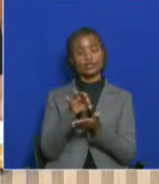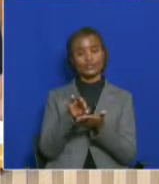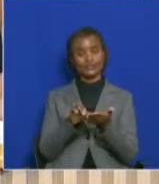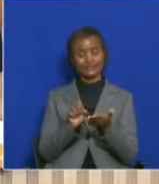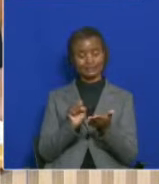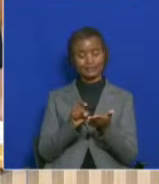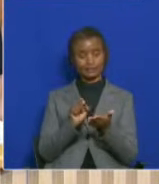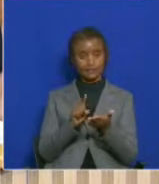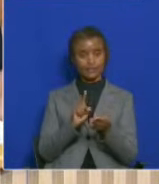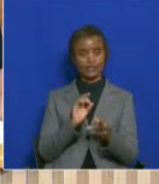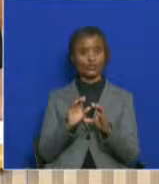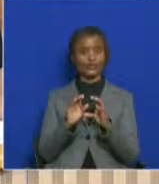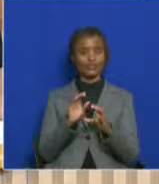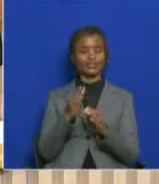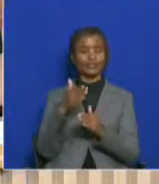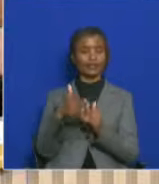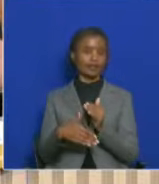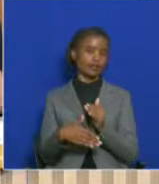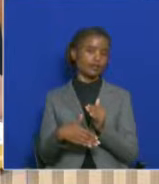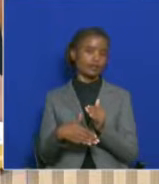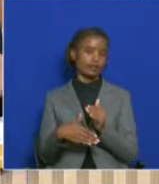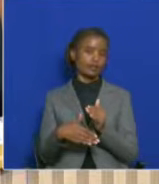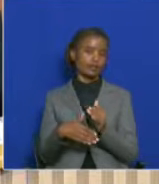to an end.